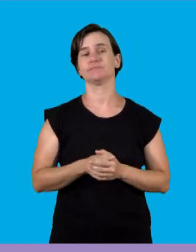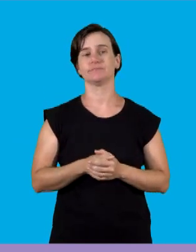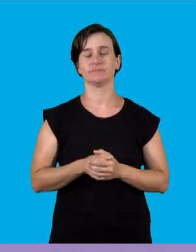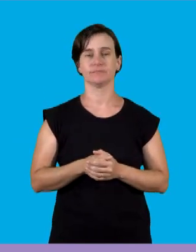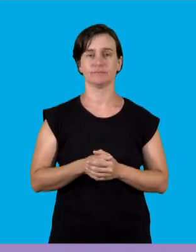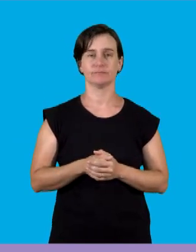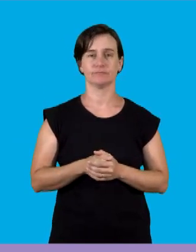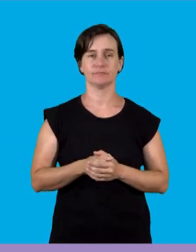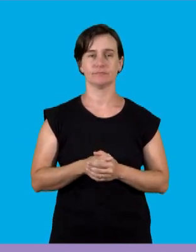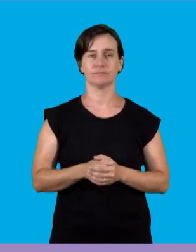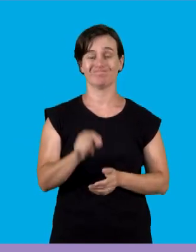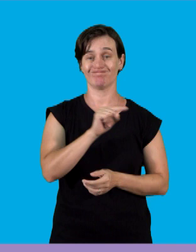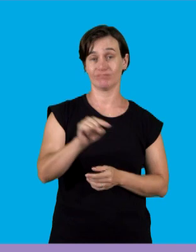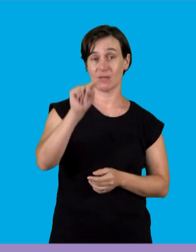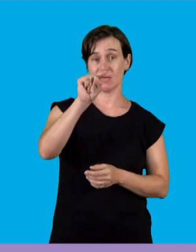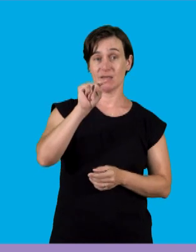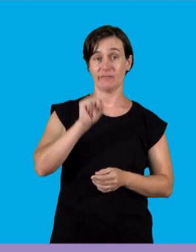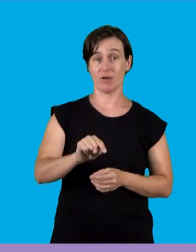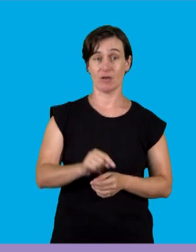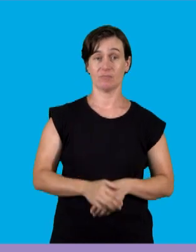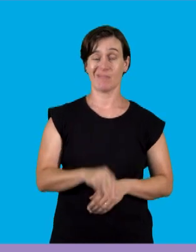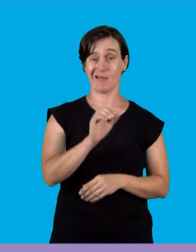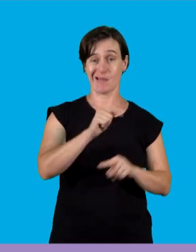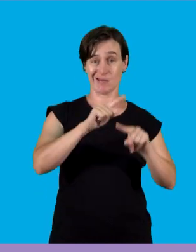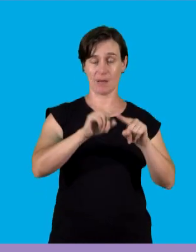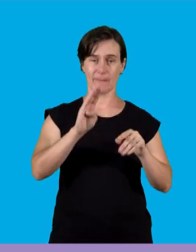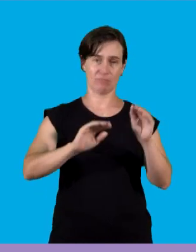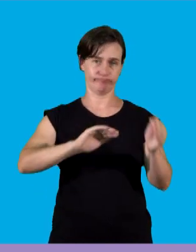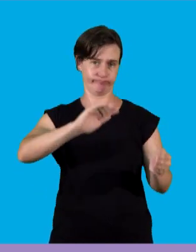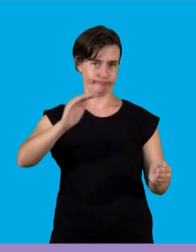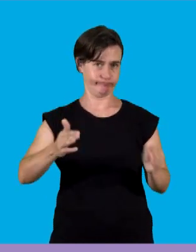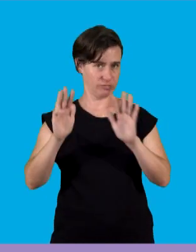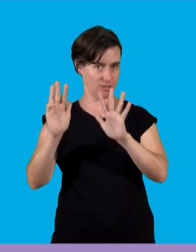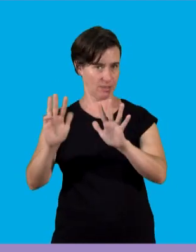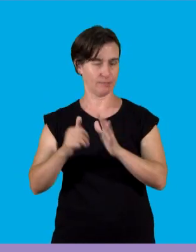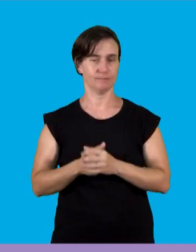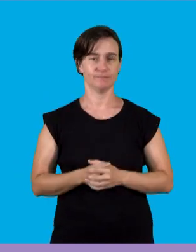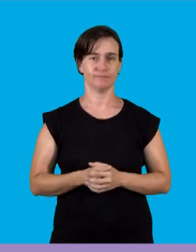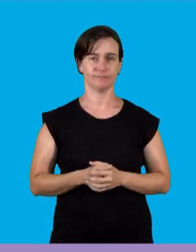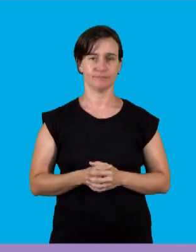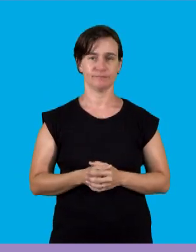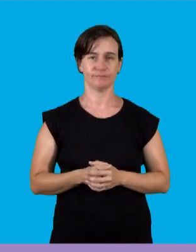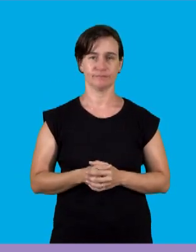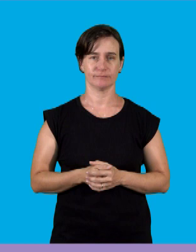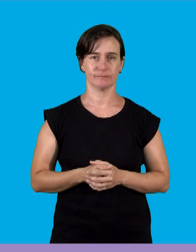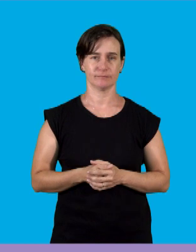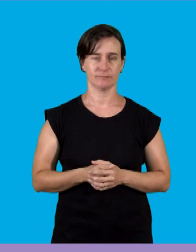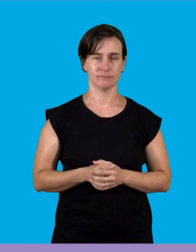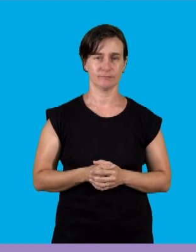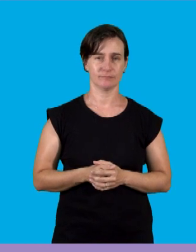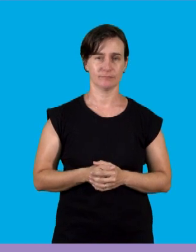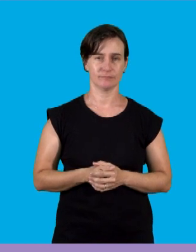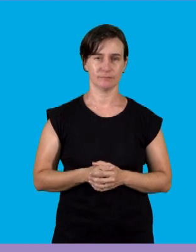that is the 14. This is divided by the a multiplied by b, and that is going to give us